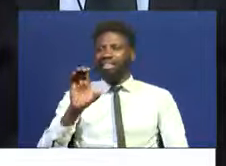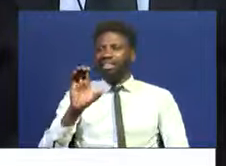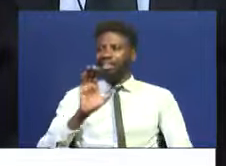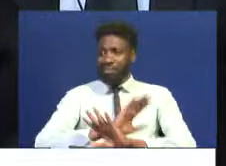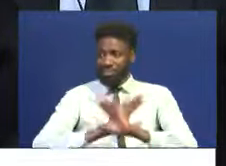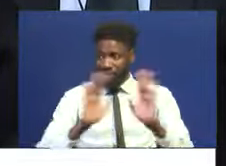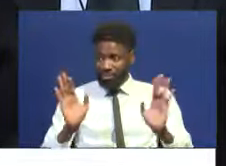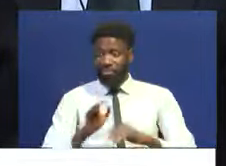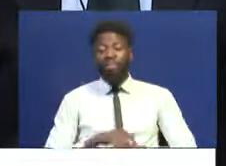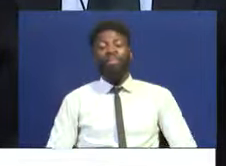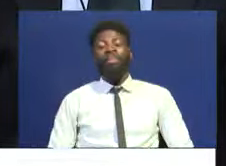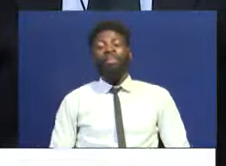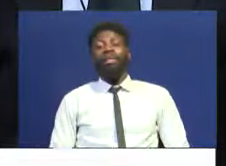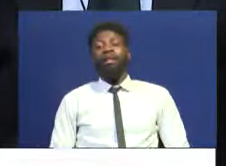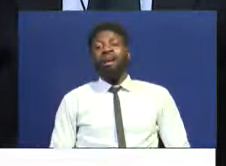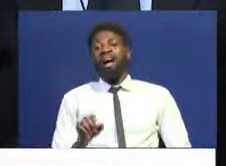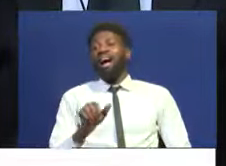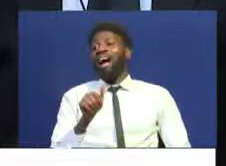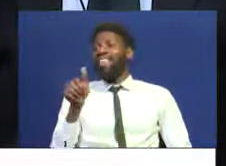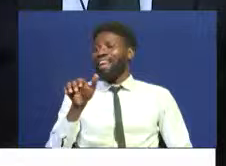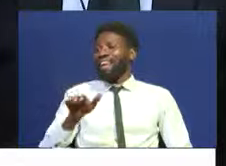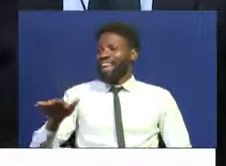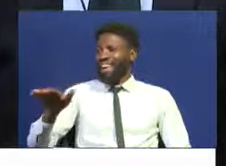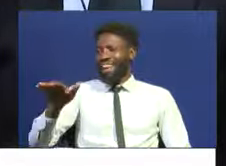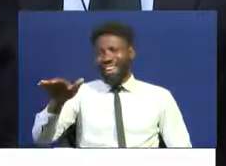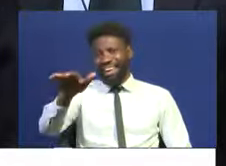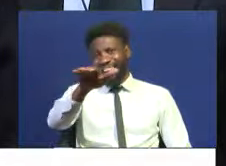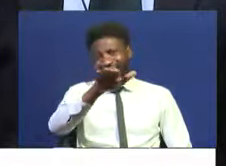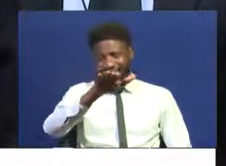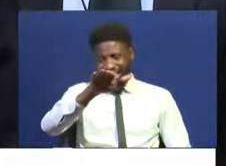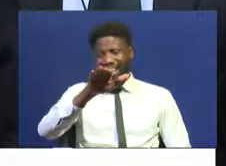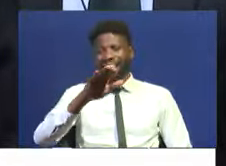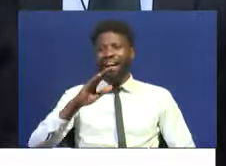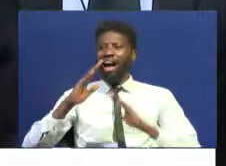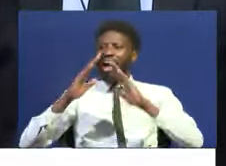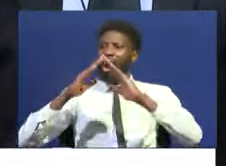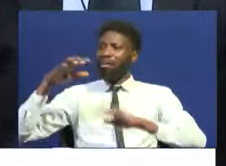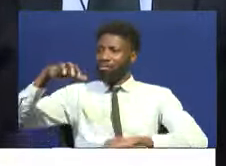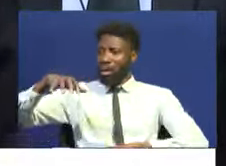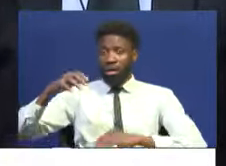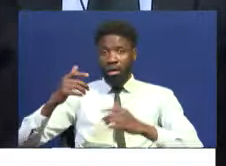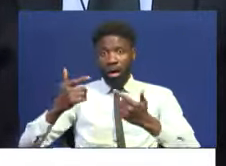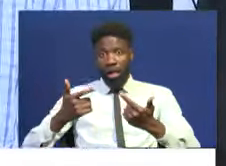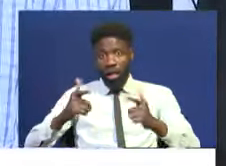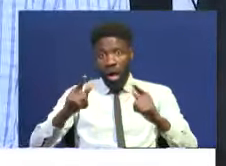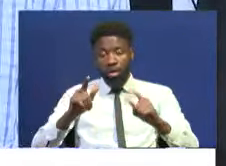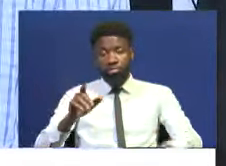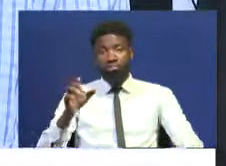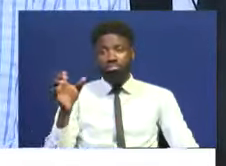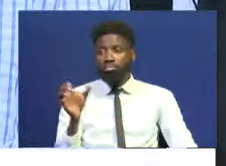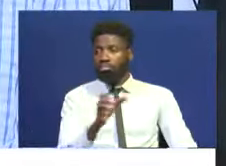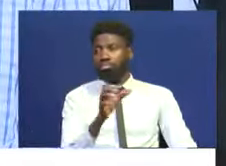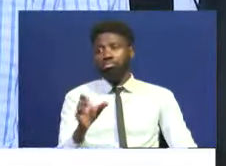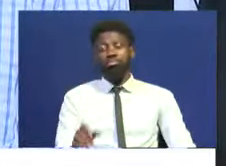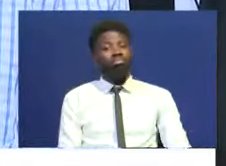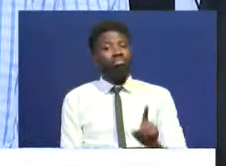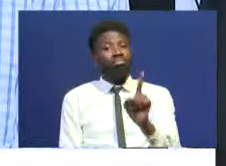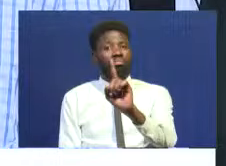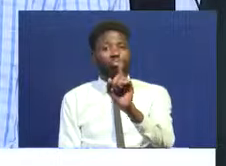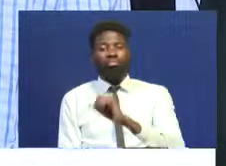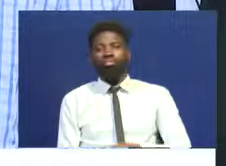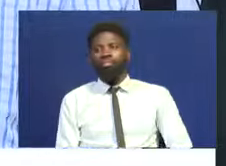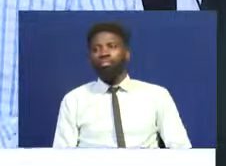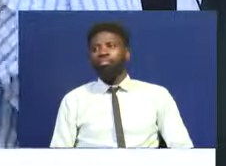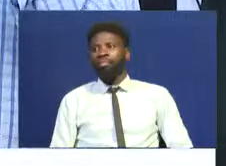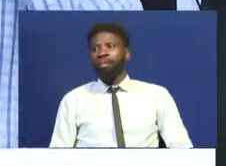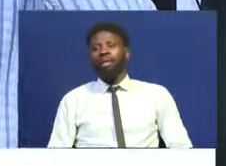areas, we will know it will, none of the residential areas in Nairobi has been zoned for nightclubs. We encourage